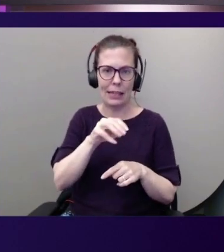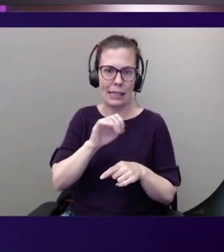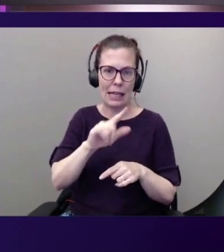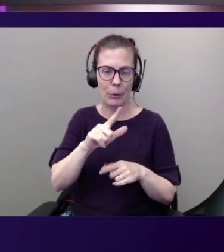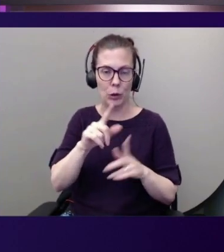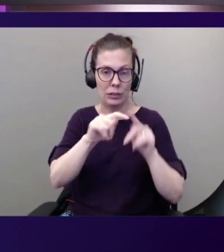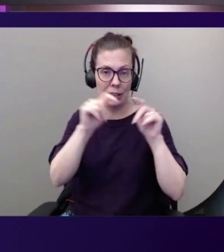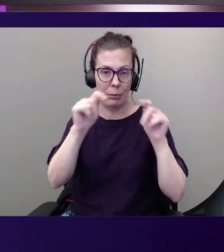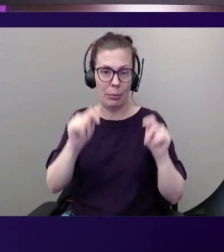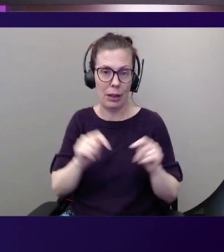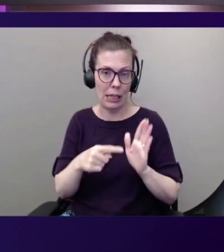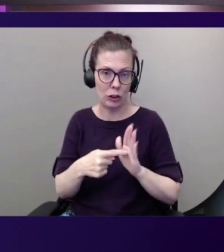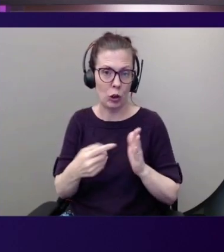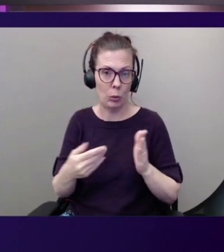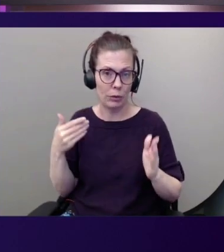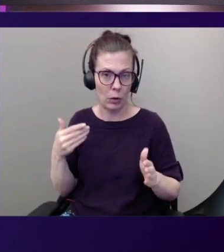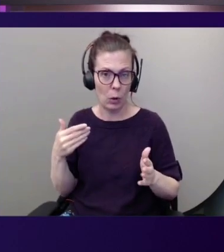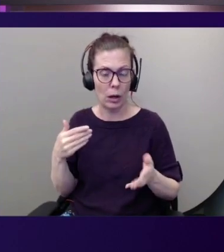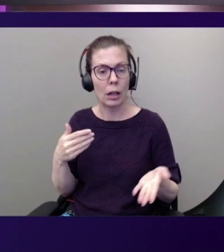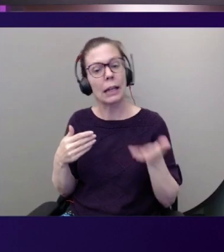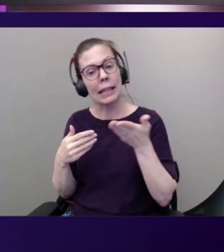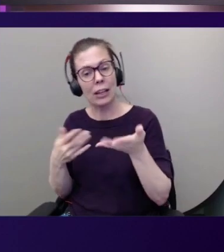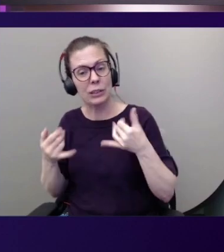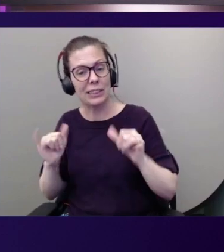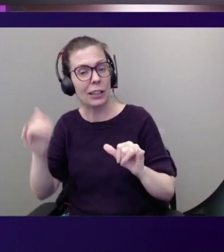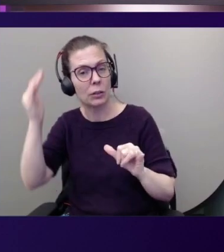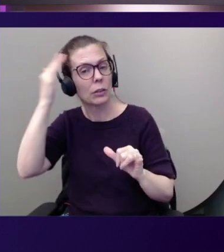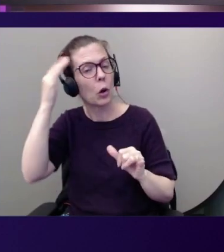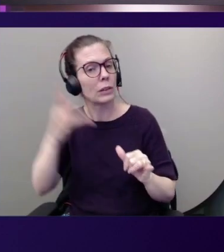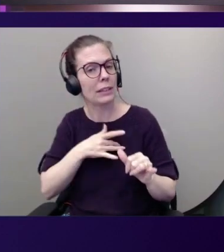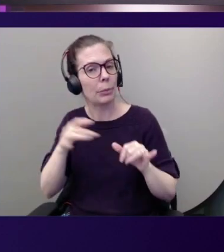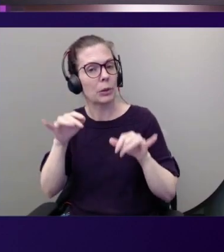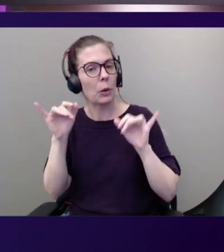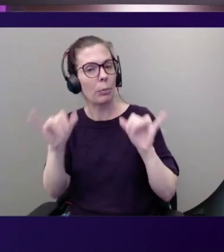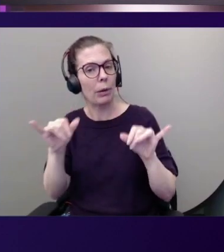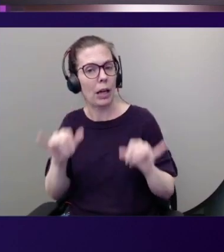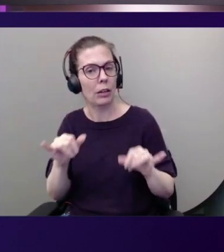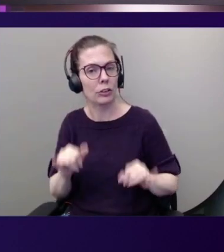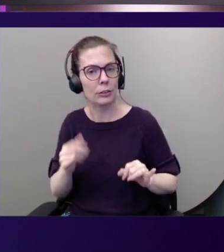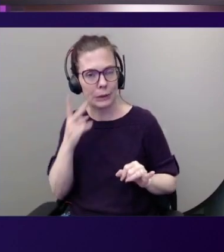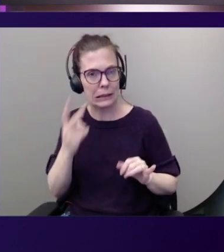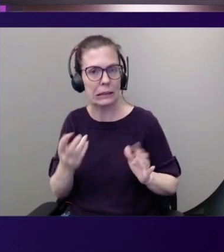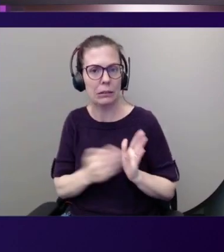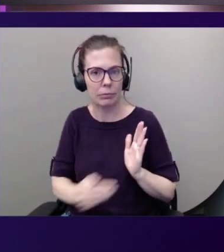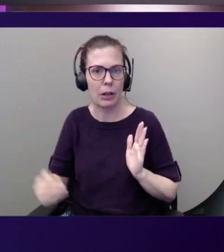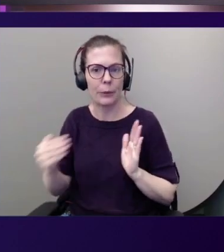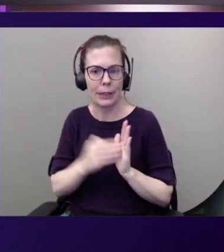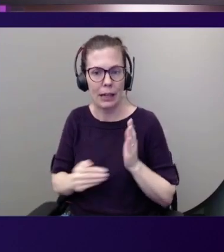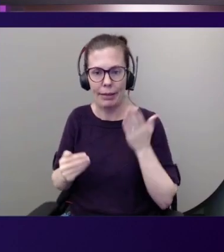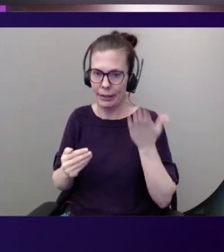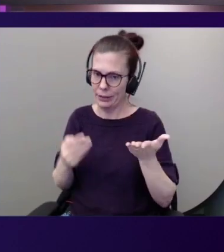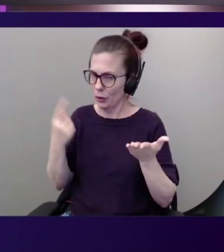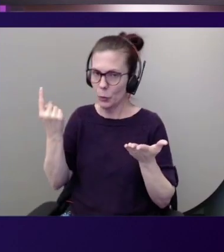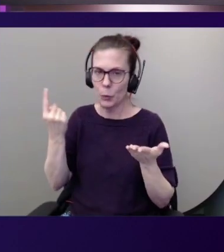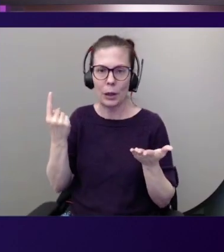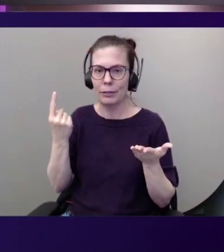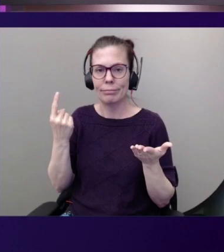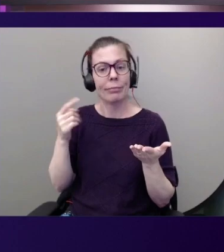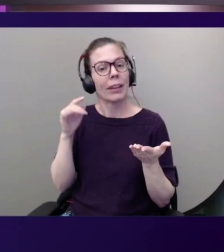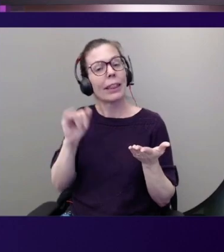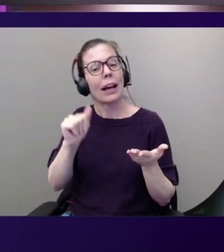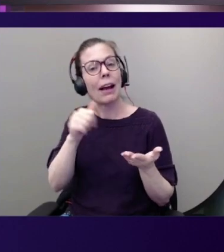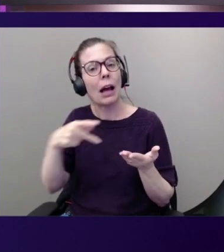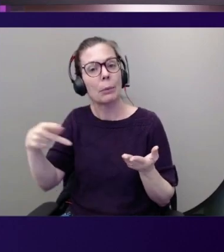Even here, though, we still know that there's typical patterns of use that we see again and again, this being one of them. This is an